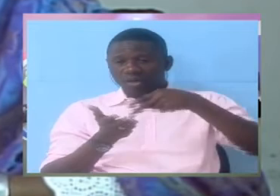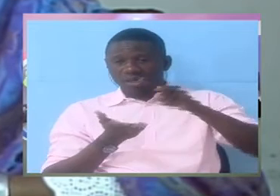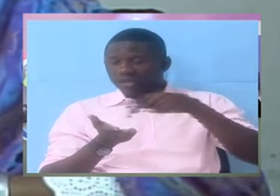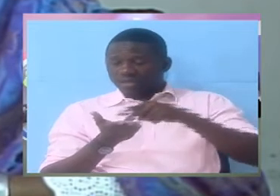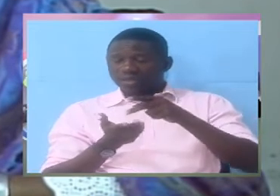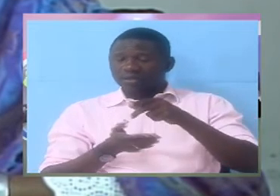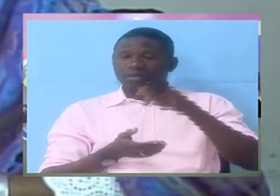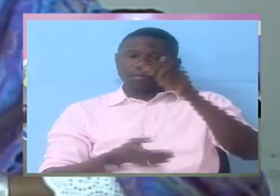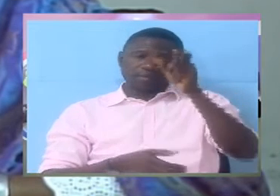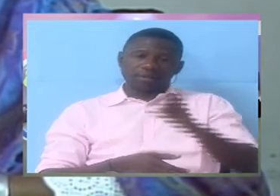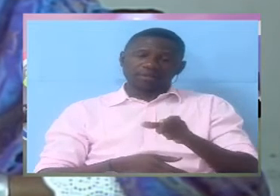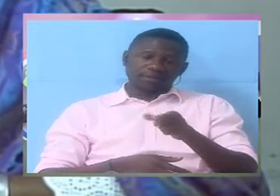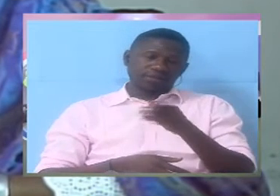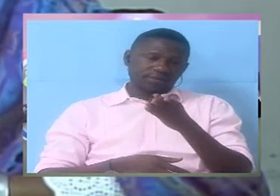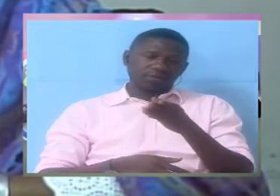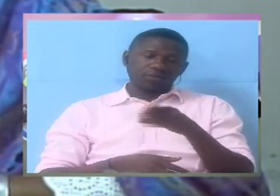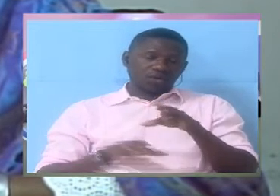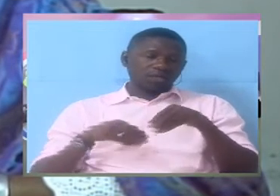person.